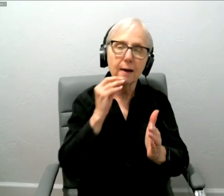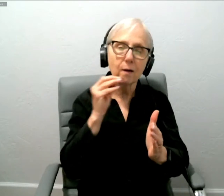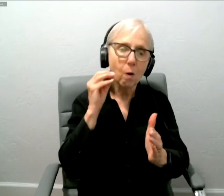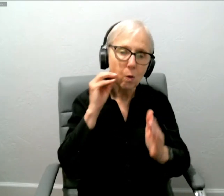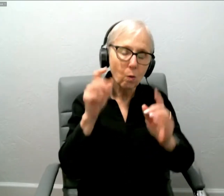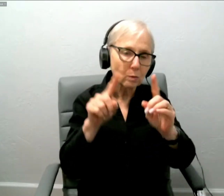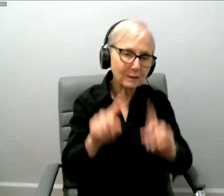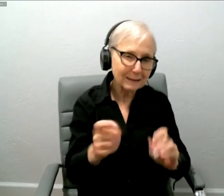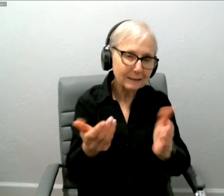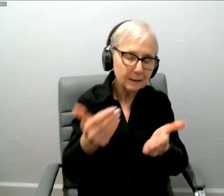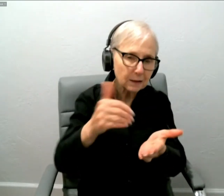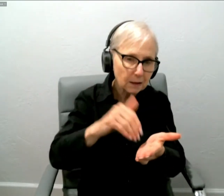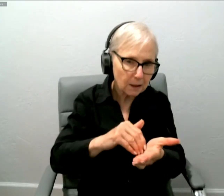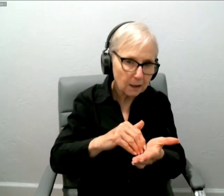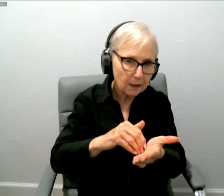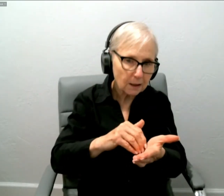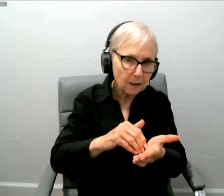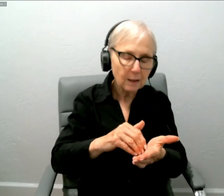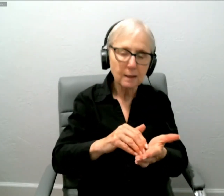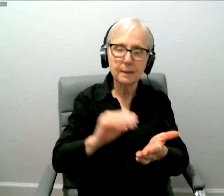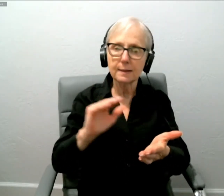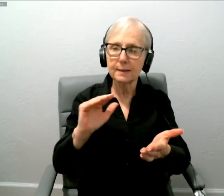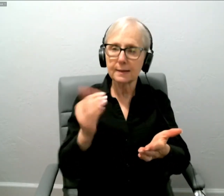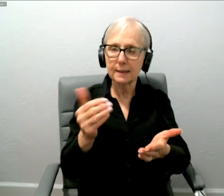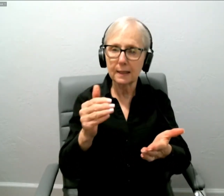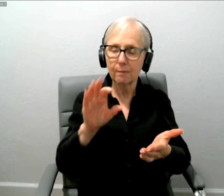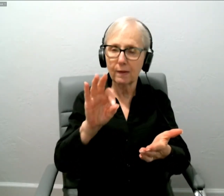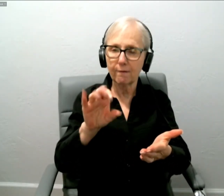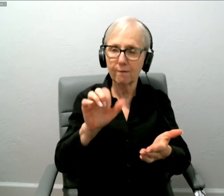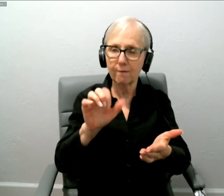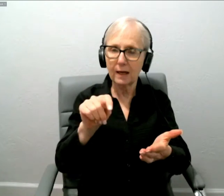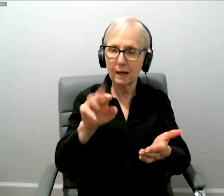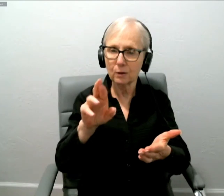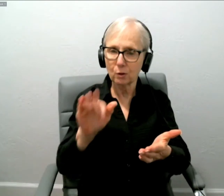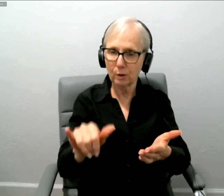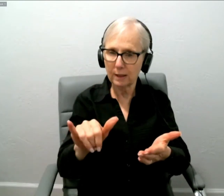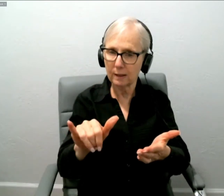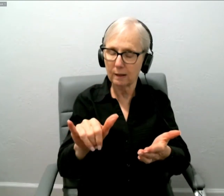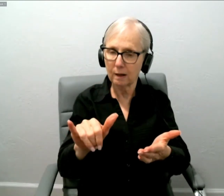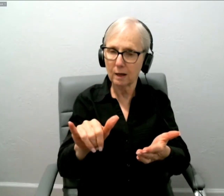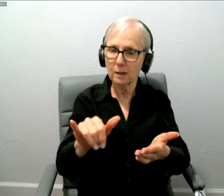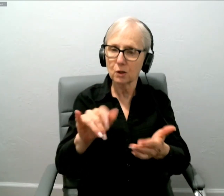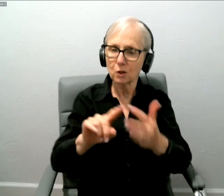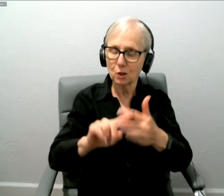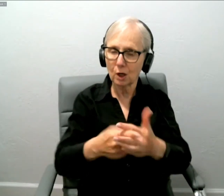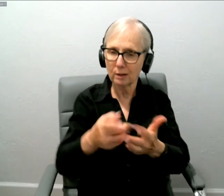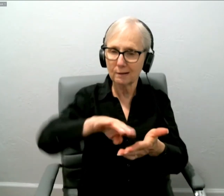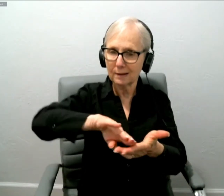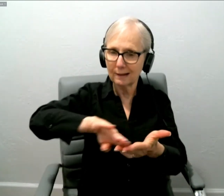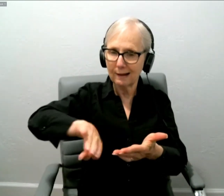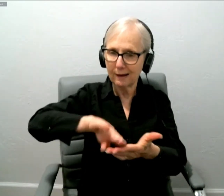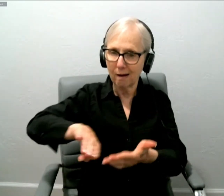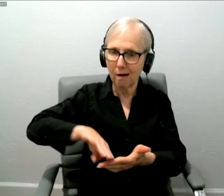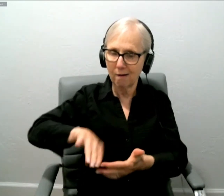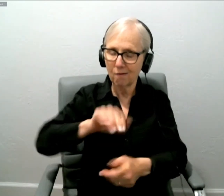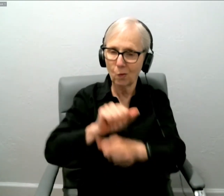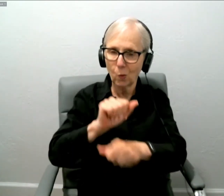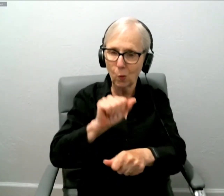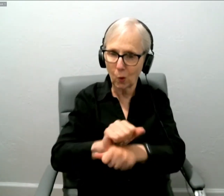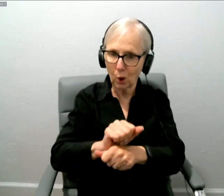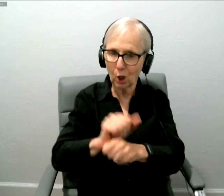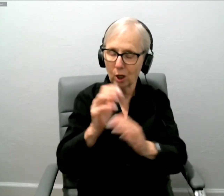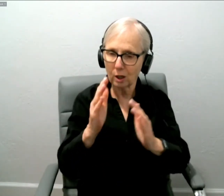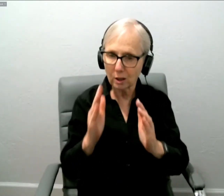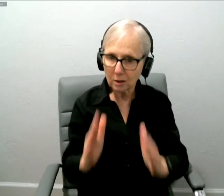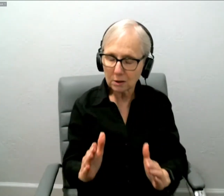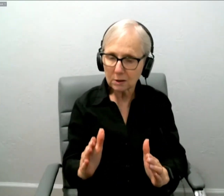again, but it sounds like factories that are making these kits in the U.S. are starting to lay off workers and shutting down production lines. I'm wondering,